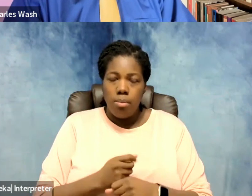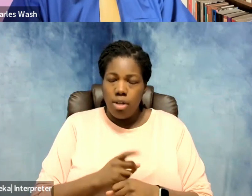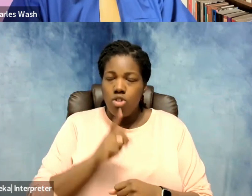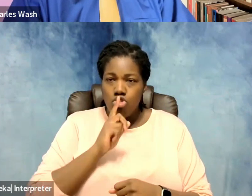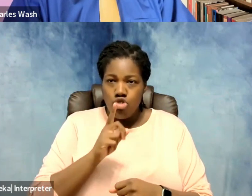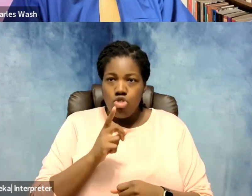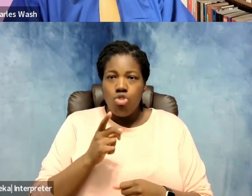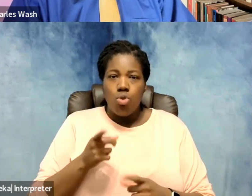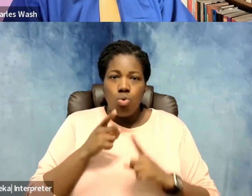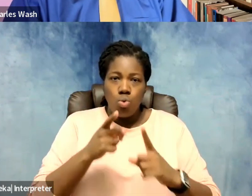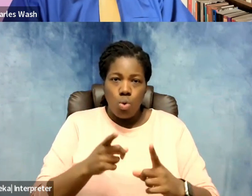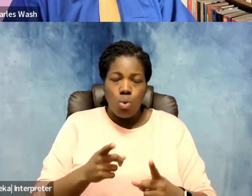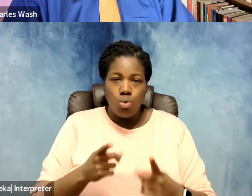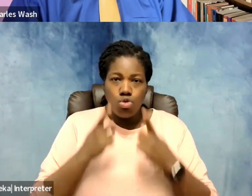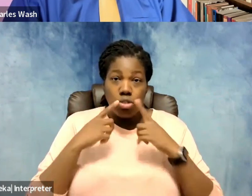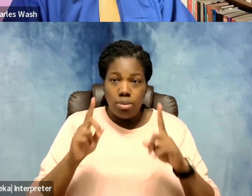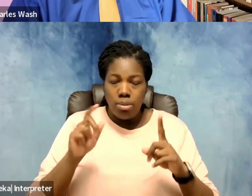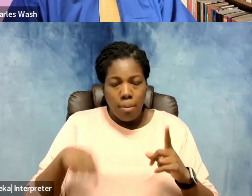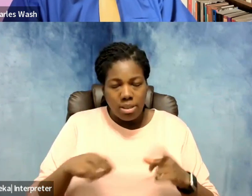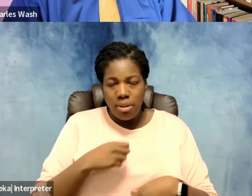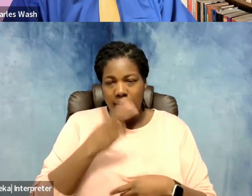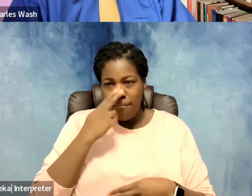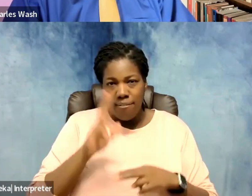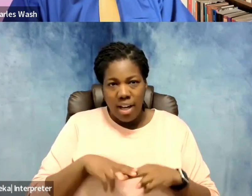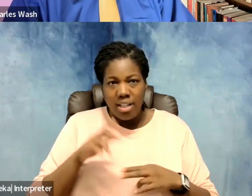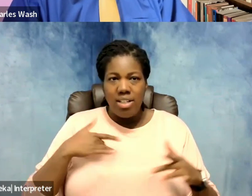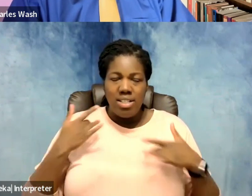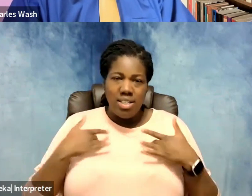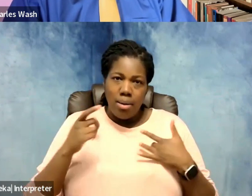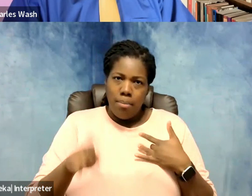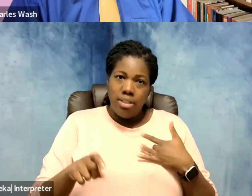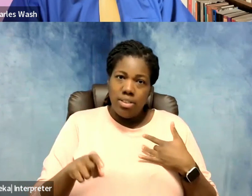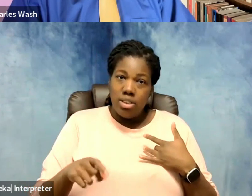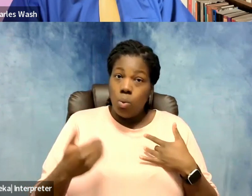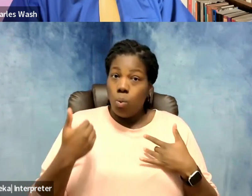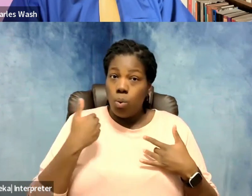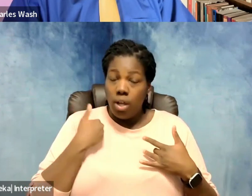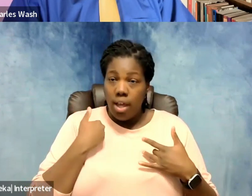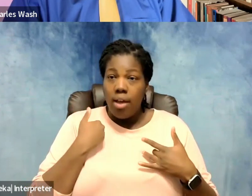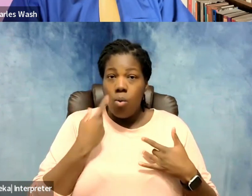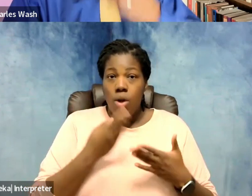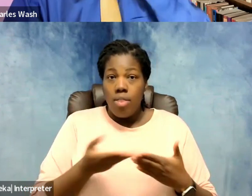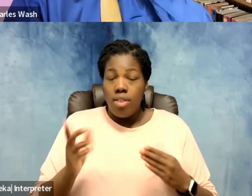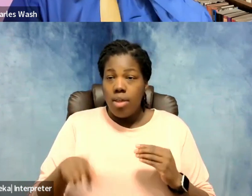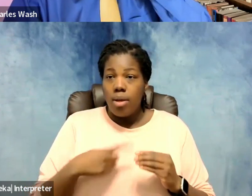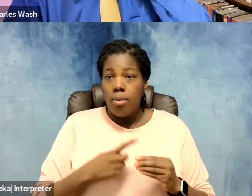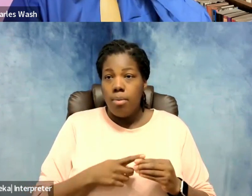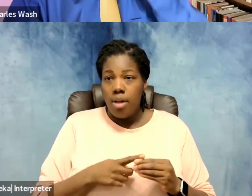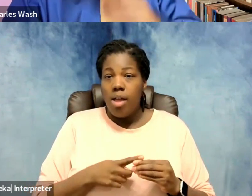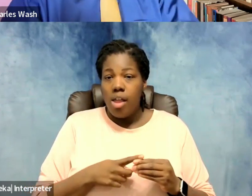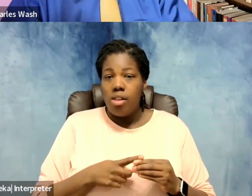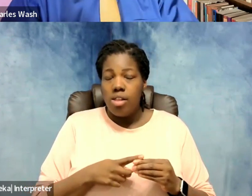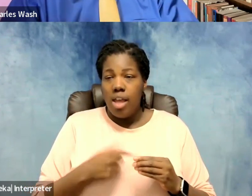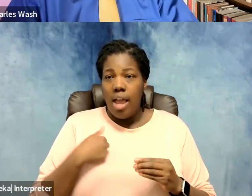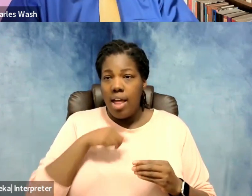reality. But you got to make it fun. You got to make it exciting. You know, we have this, one of the things about the reason I